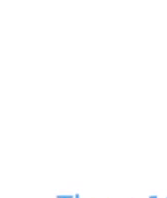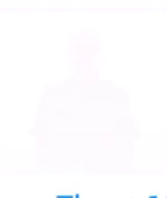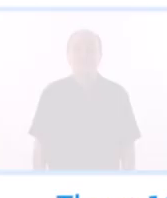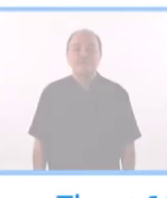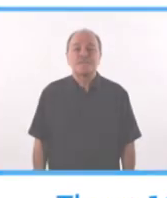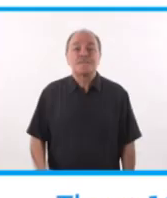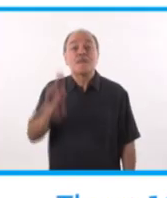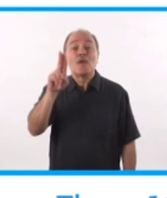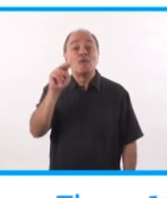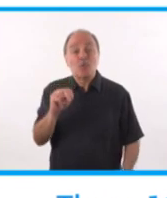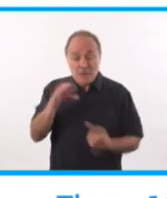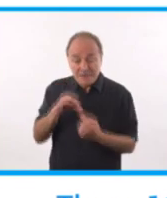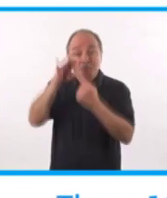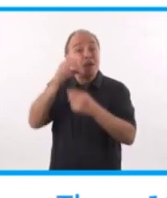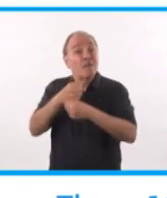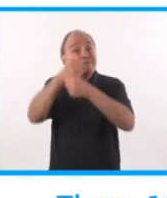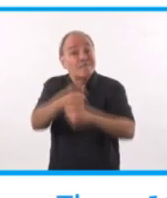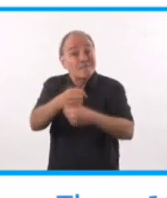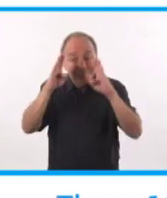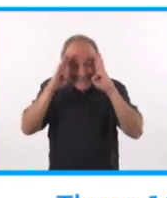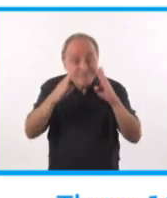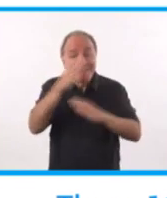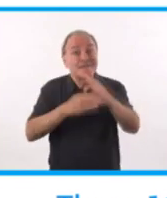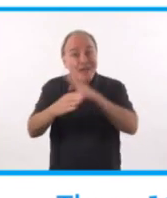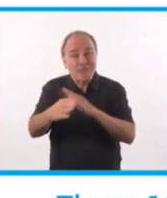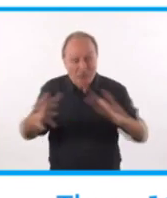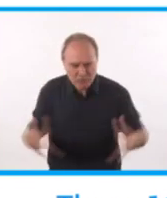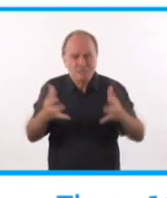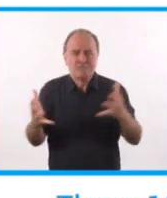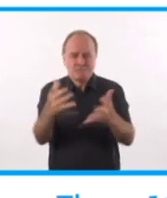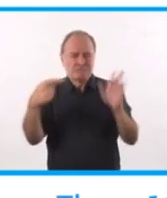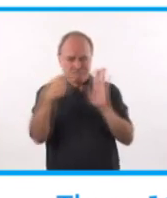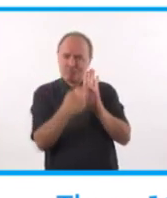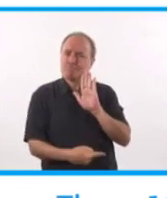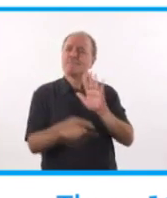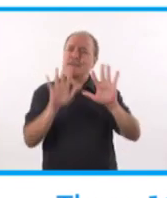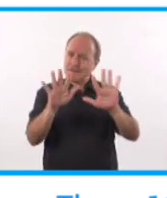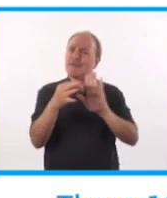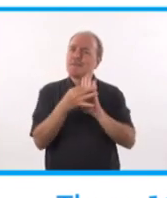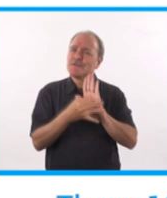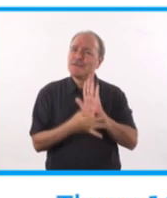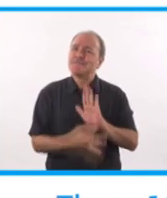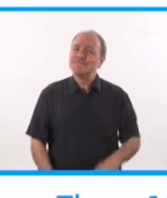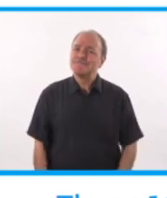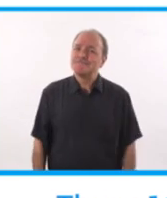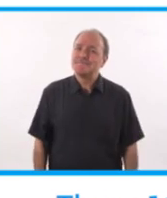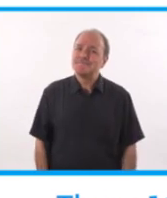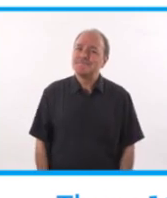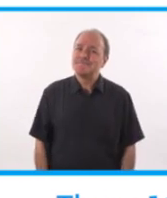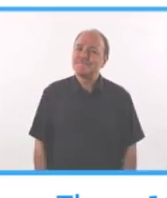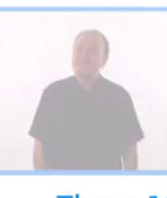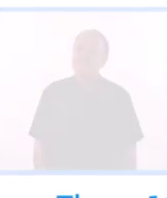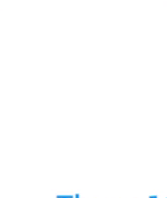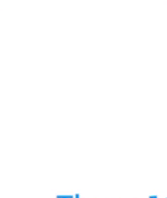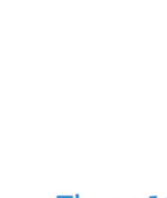These 10 principles are part of a new campaign initiated by Maria Soledad Cisternas Reyes, the UN Secretary General Special